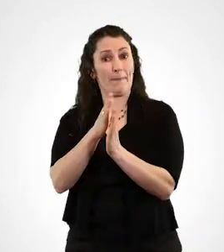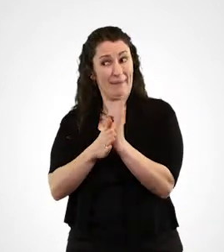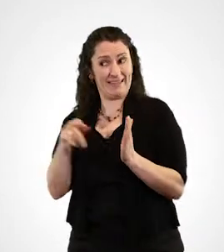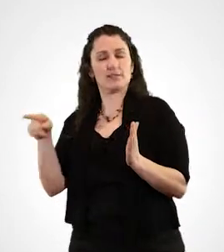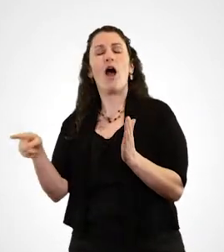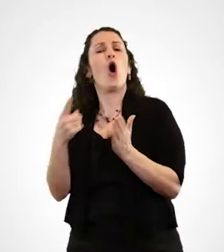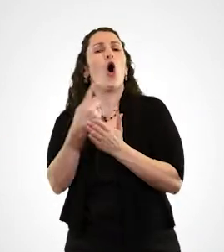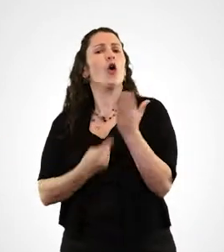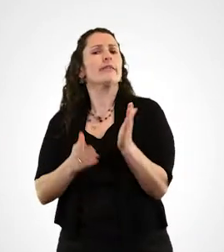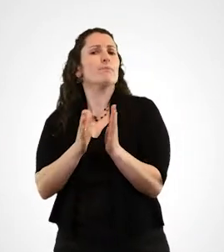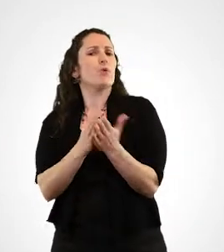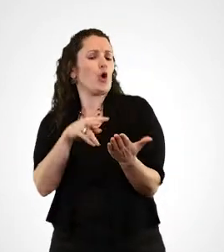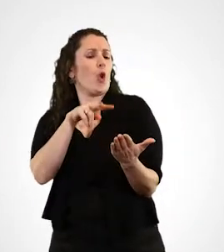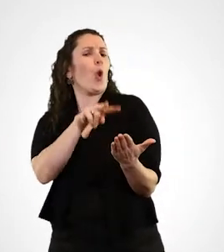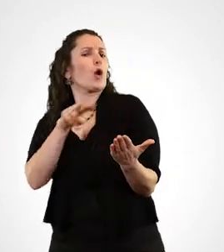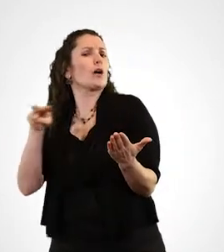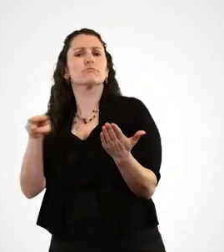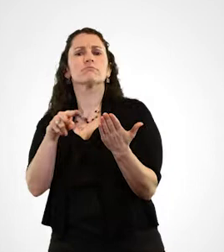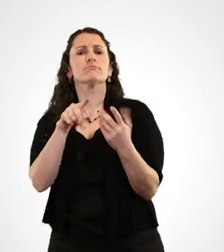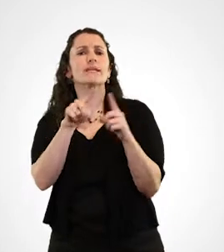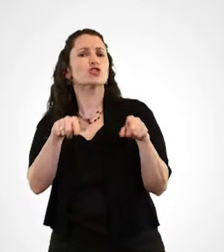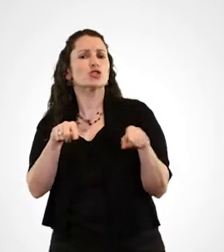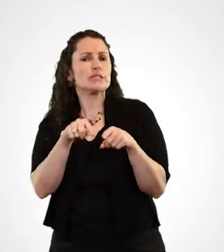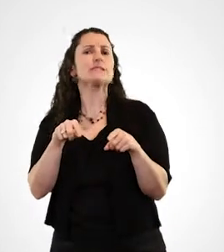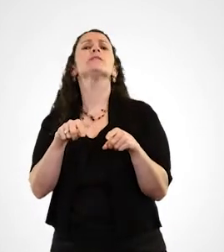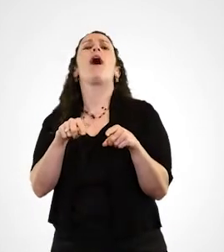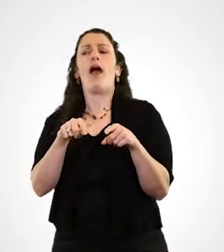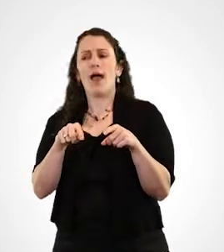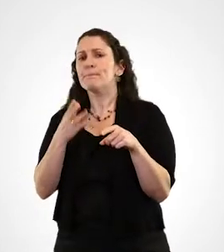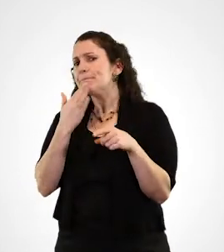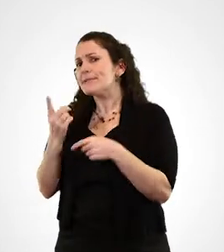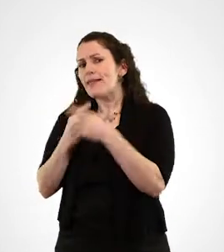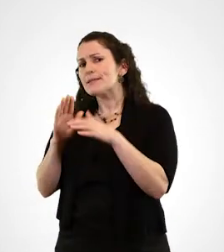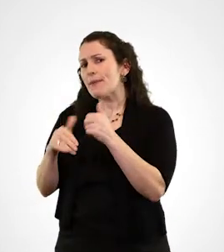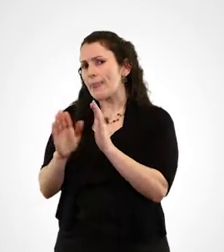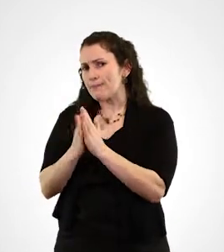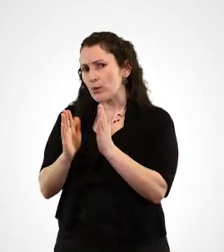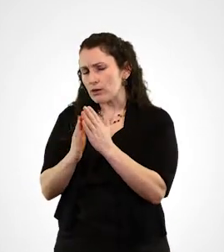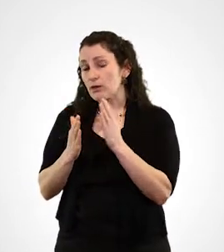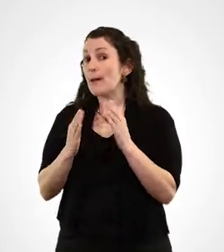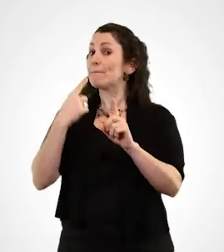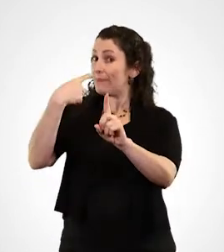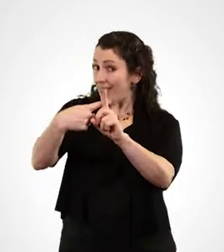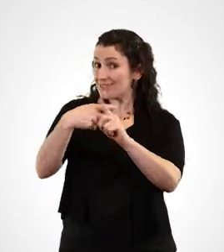topic. And in the beginning, we reminded them, we said, you know, you used a lot of new words recently. You